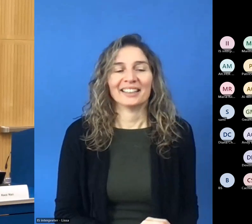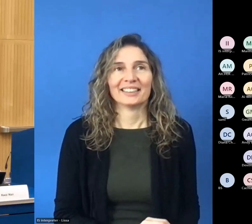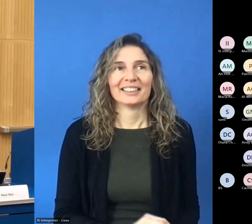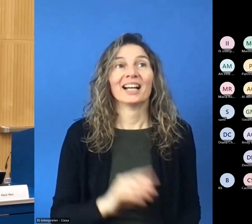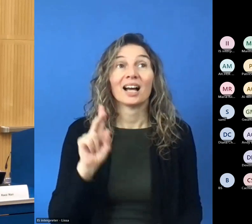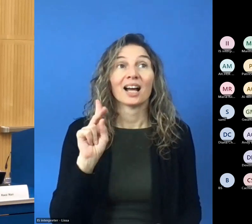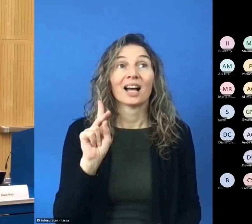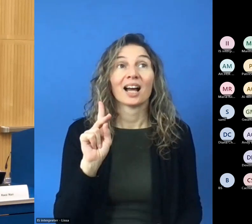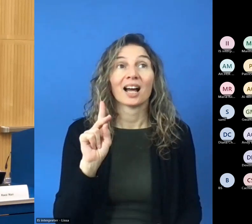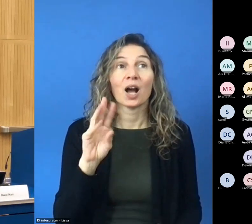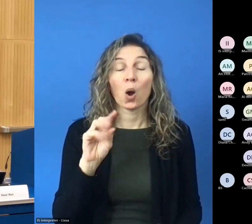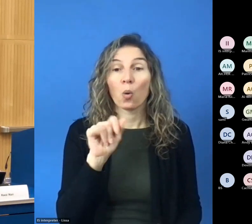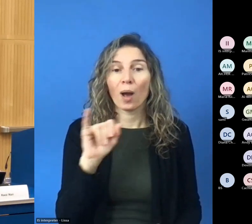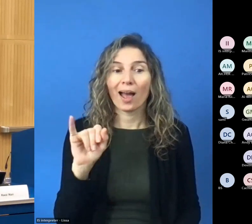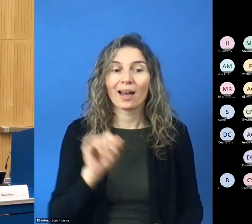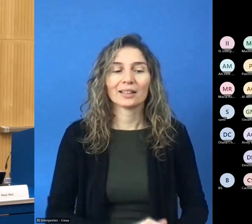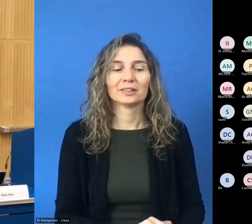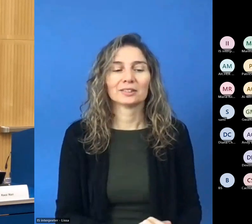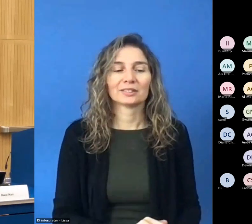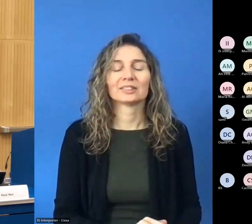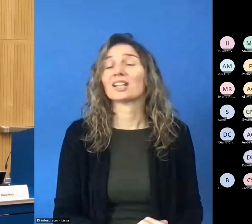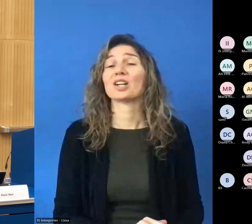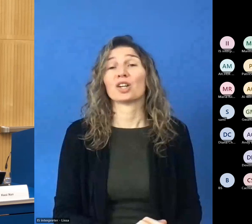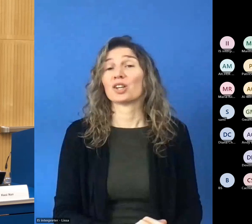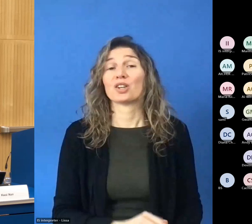I would like to say just thank you so much. And